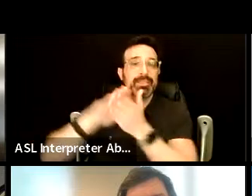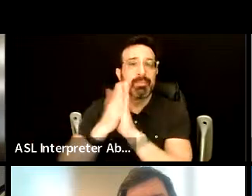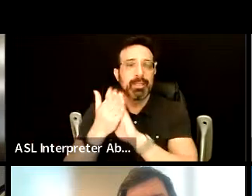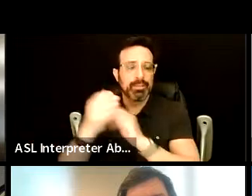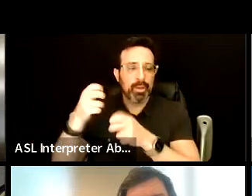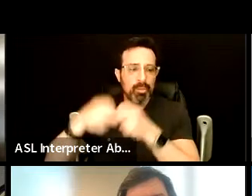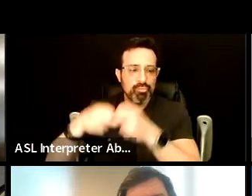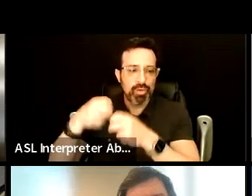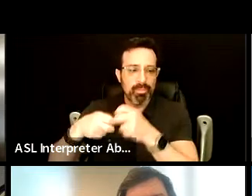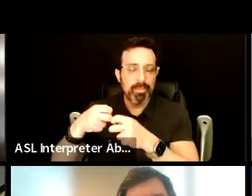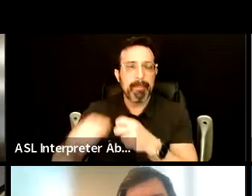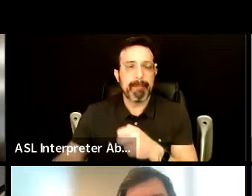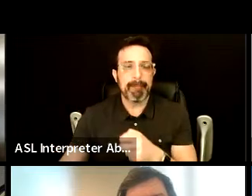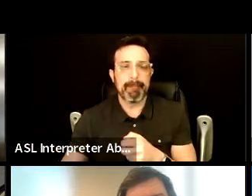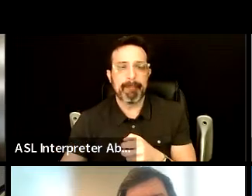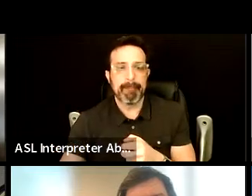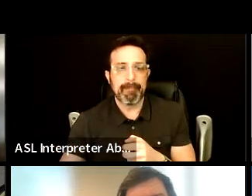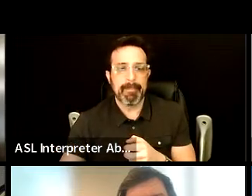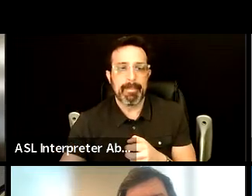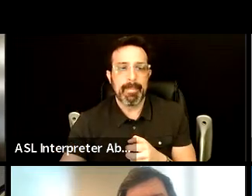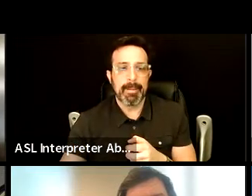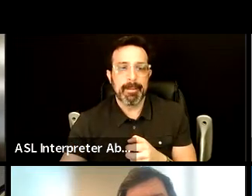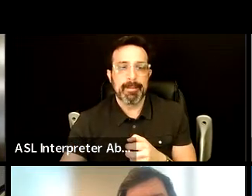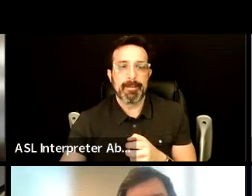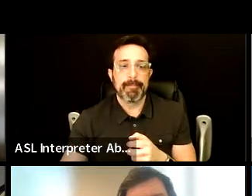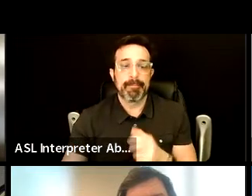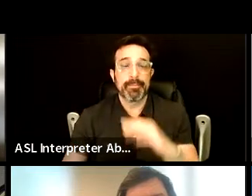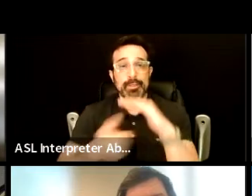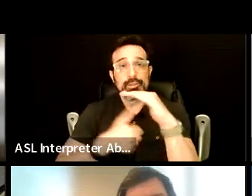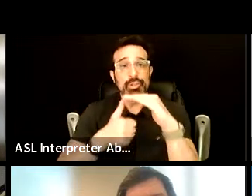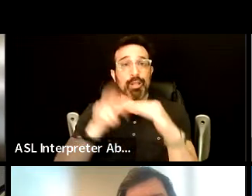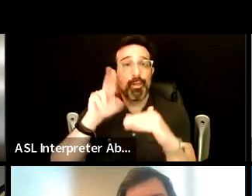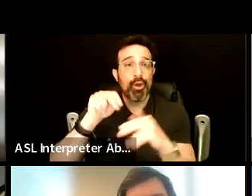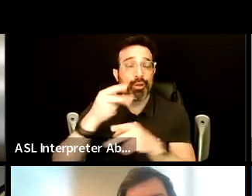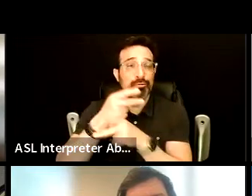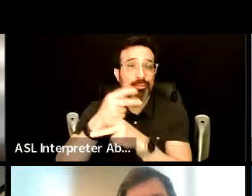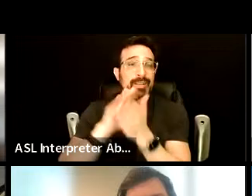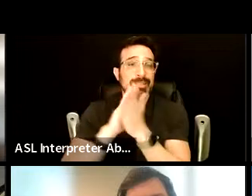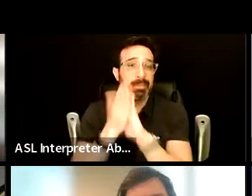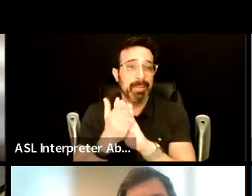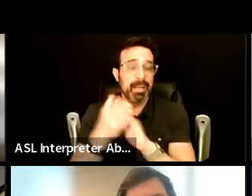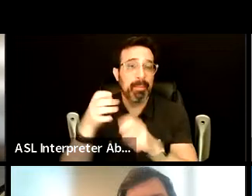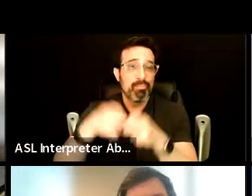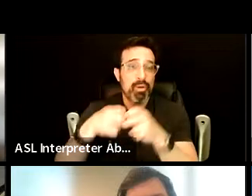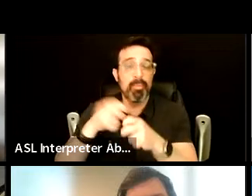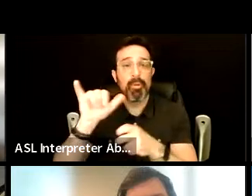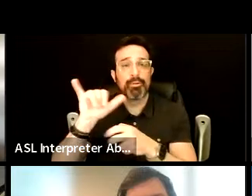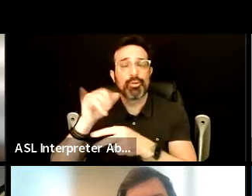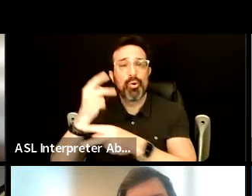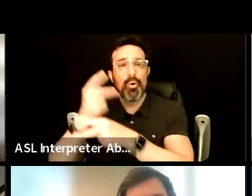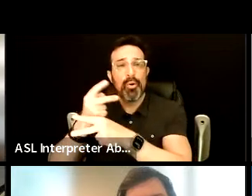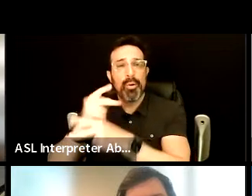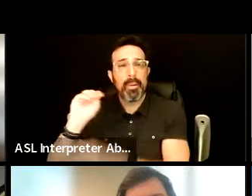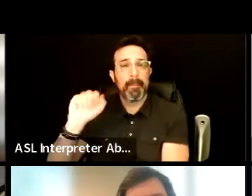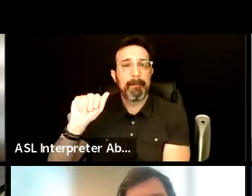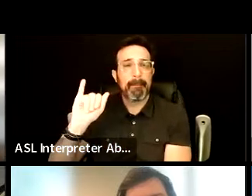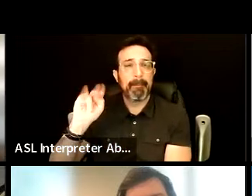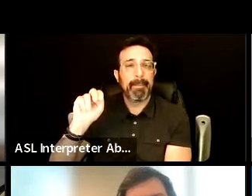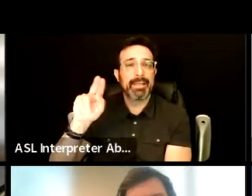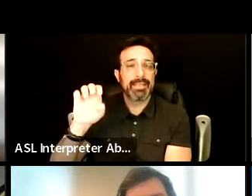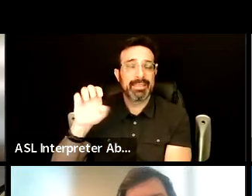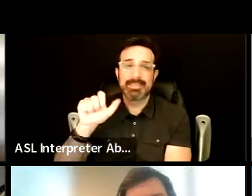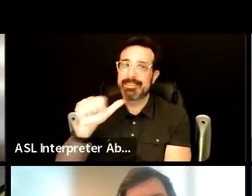problem. Shelters unsupervised become a problem, but also maintenance is not